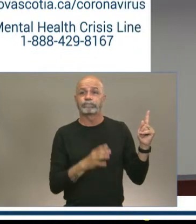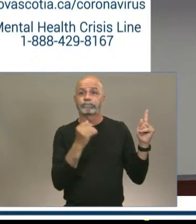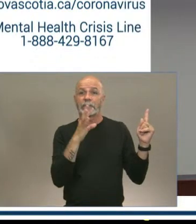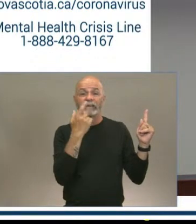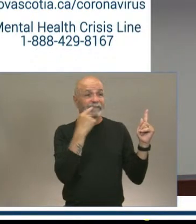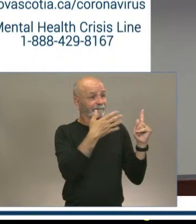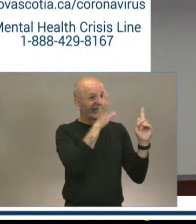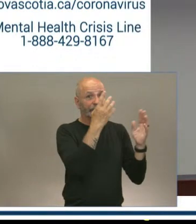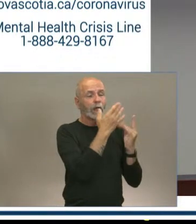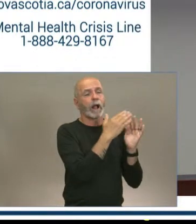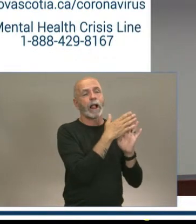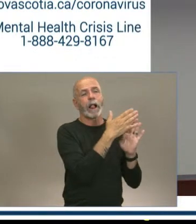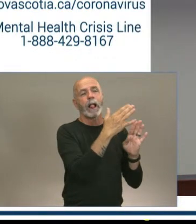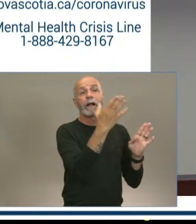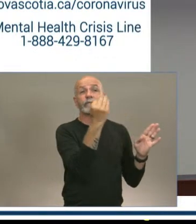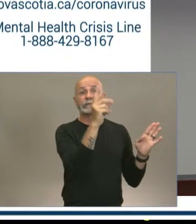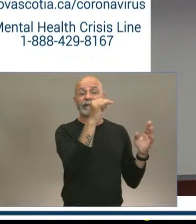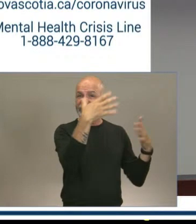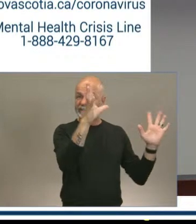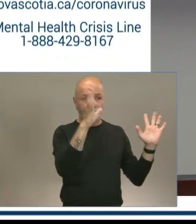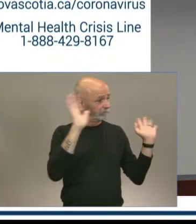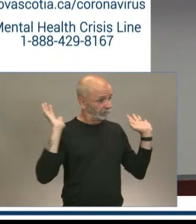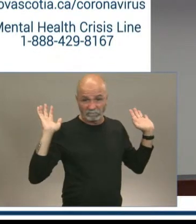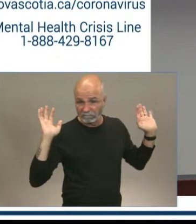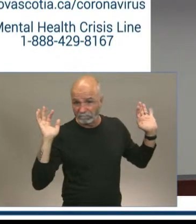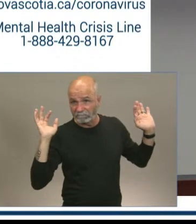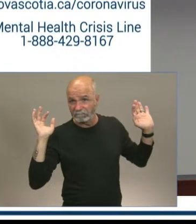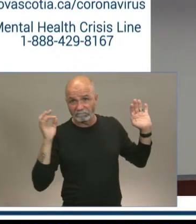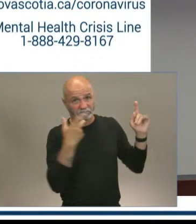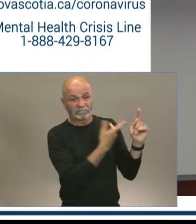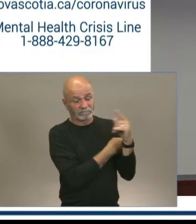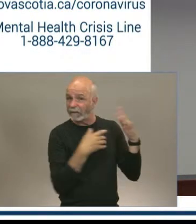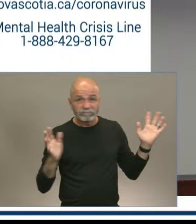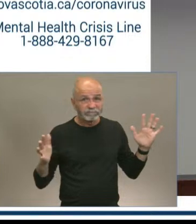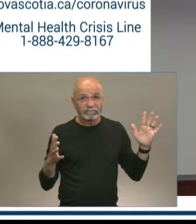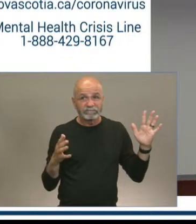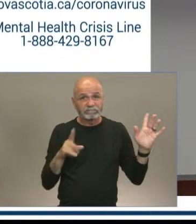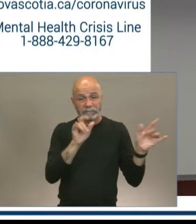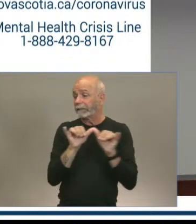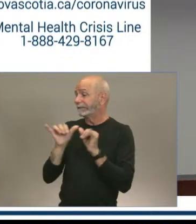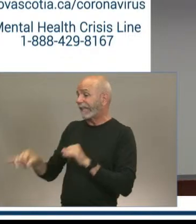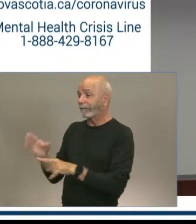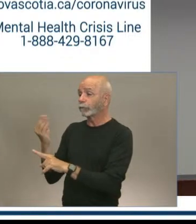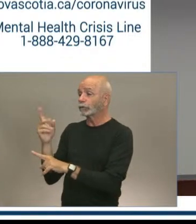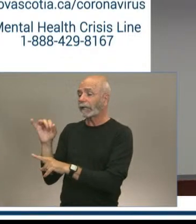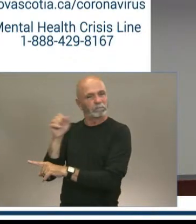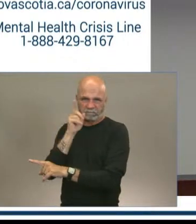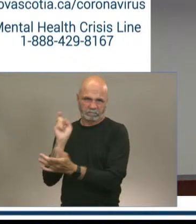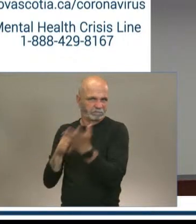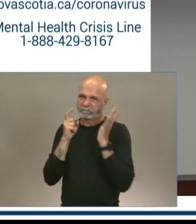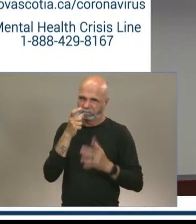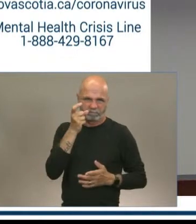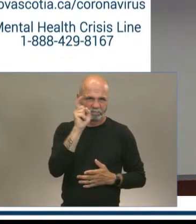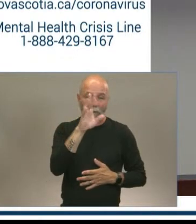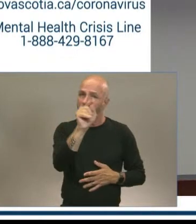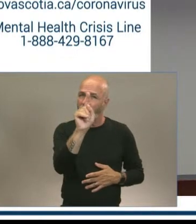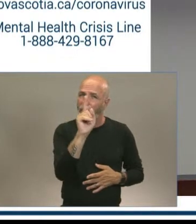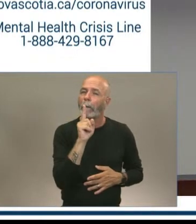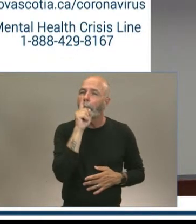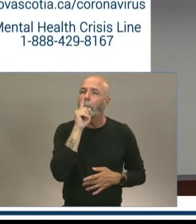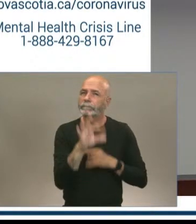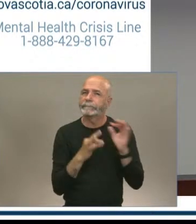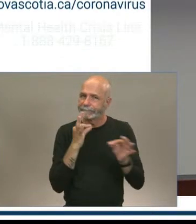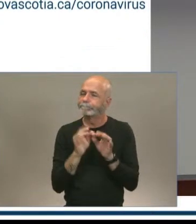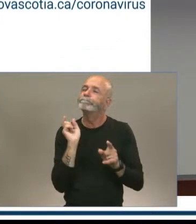before arriving in Nova Scotia, do not need to self-isolate. But testing on arrival is recommended. People